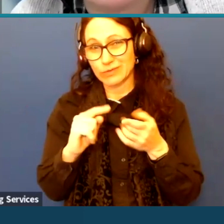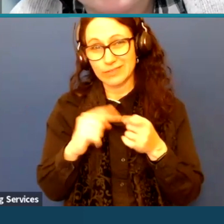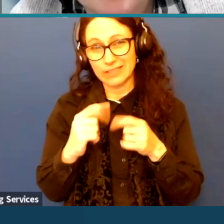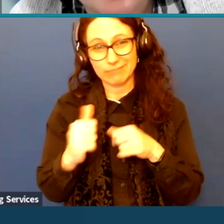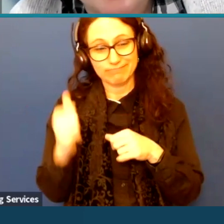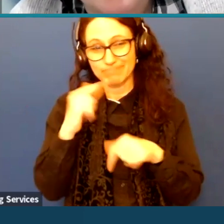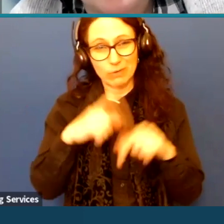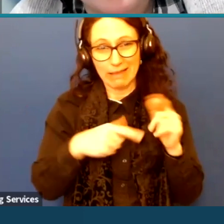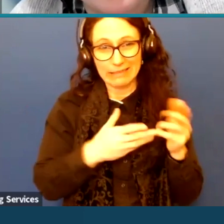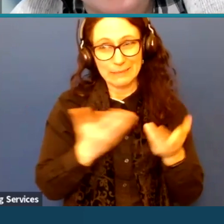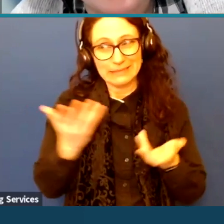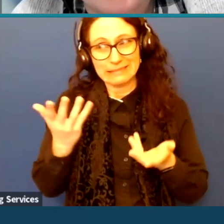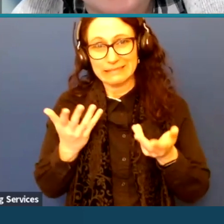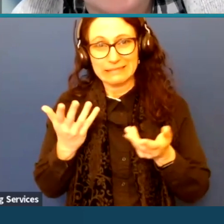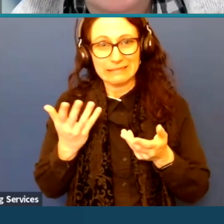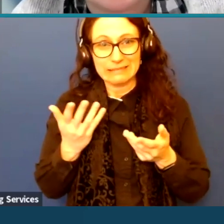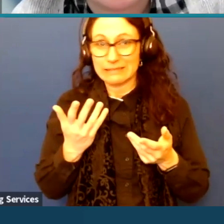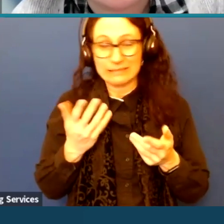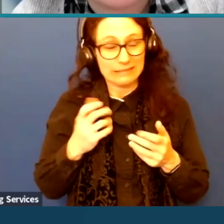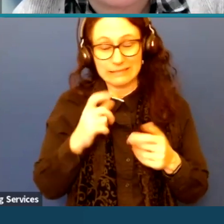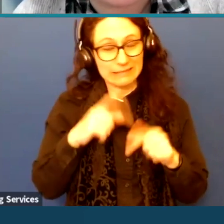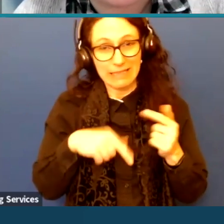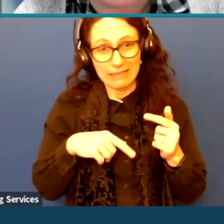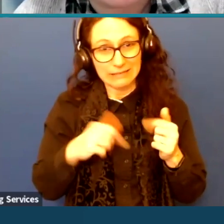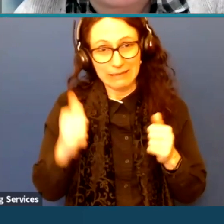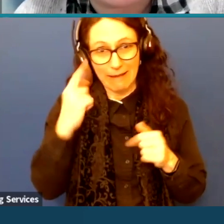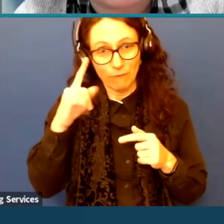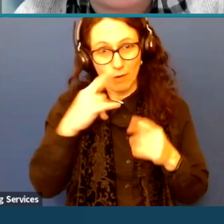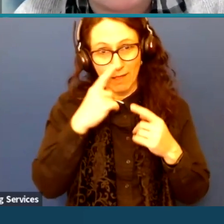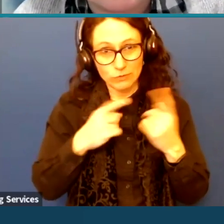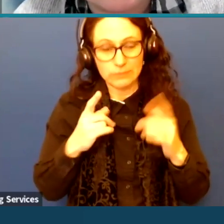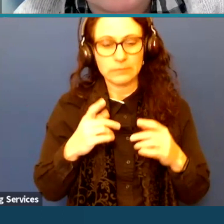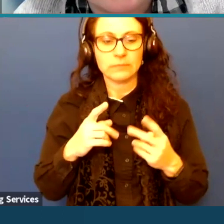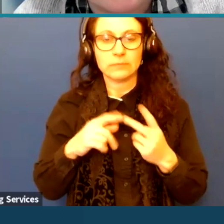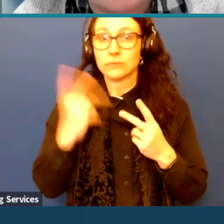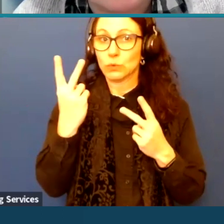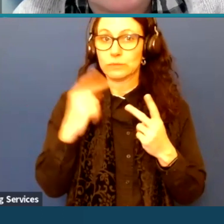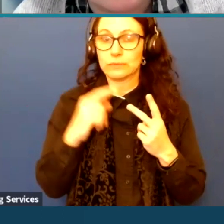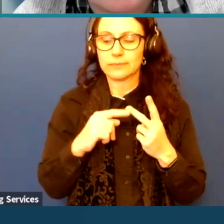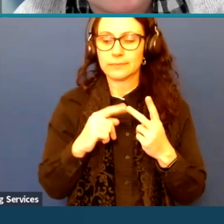1. Number 2 is you have to look at what is the